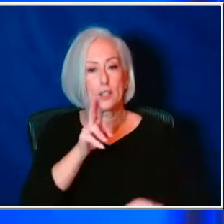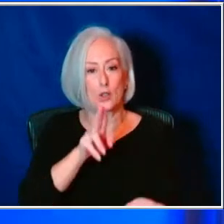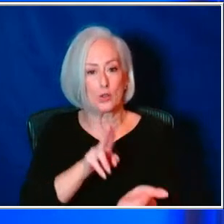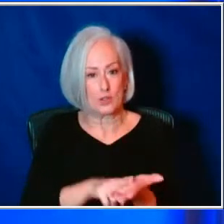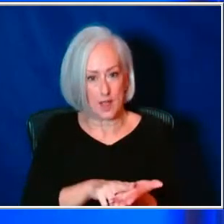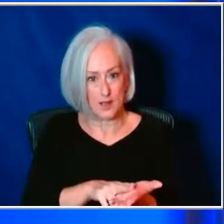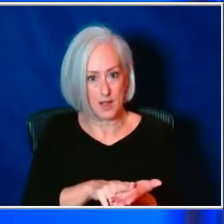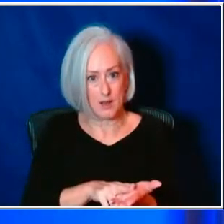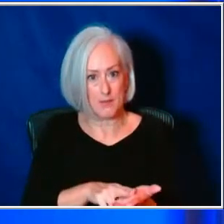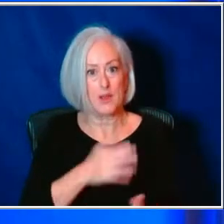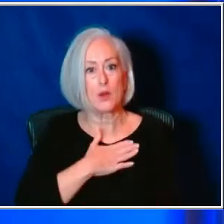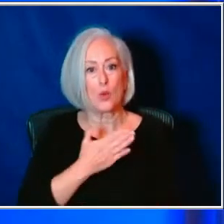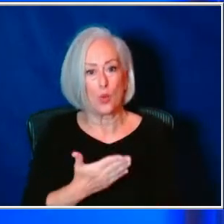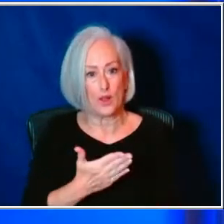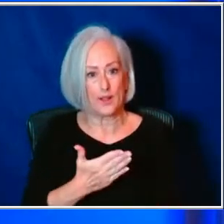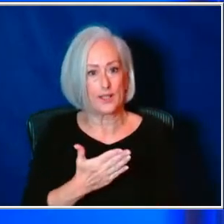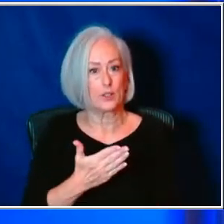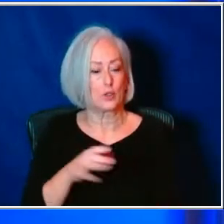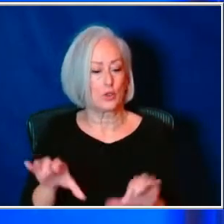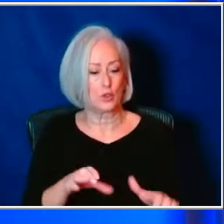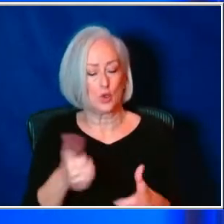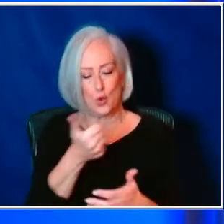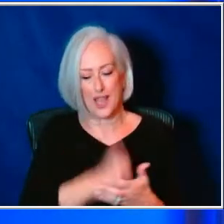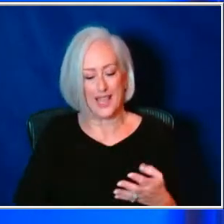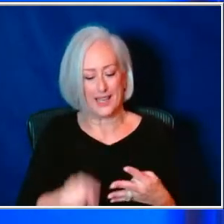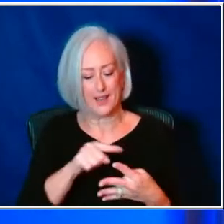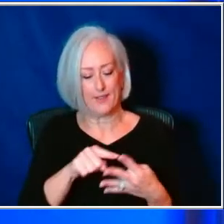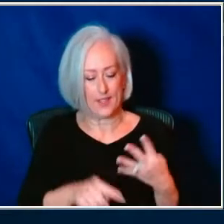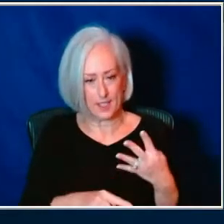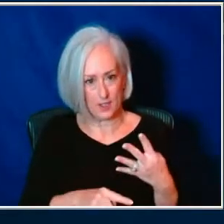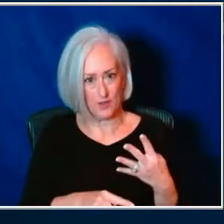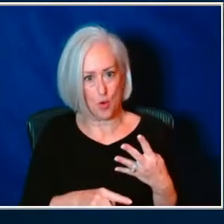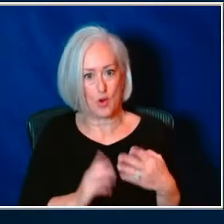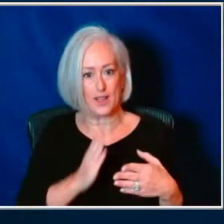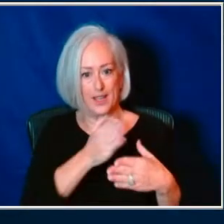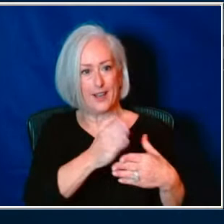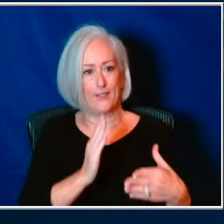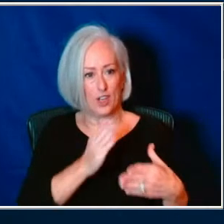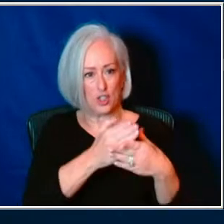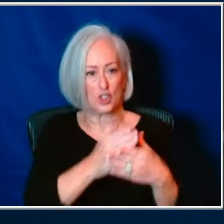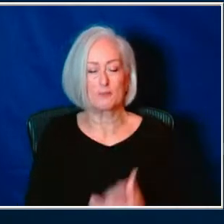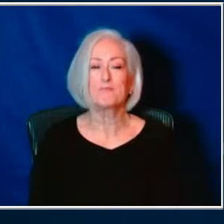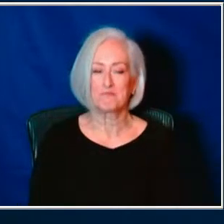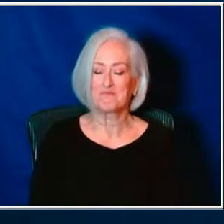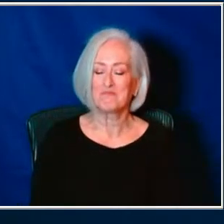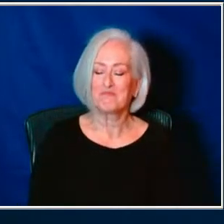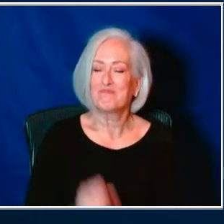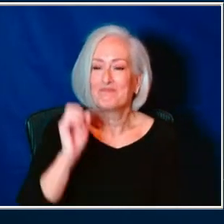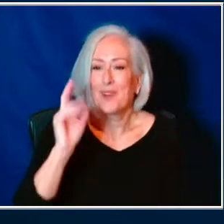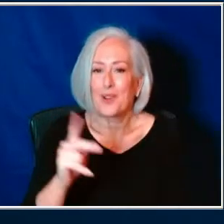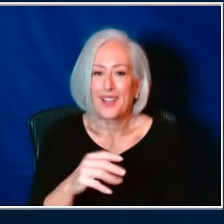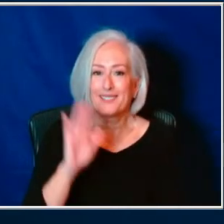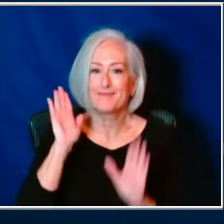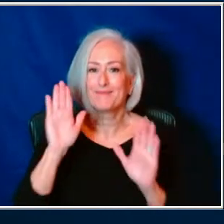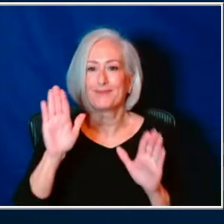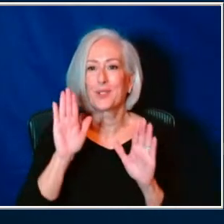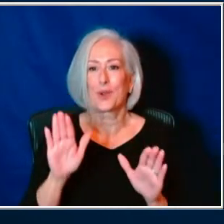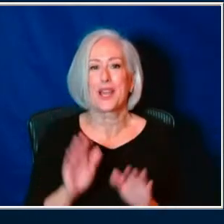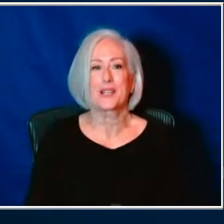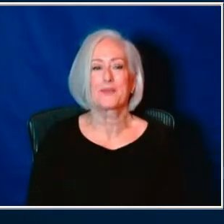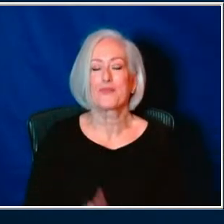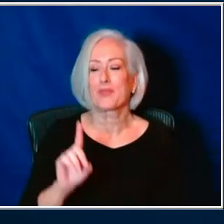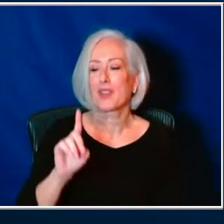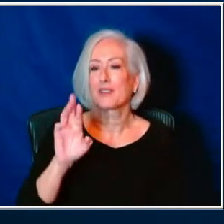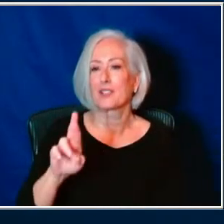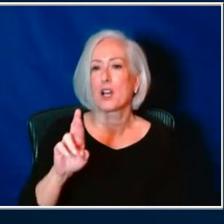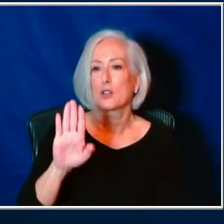of those 3 out of 4 or all 4 interventions. All right. Excellent stuff. So, Dr. Bunch,